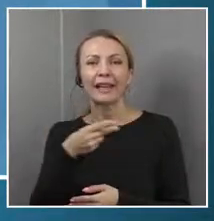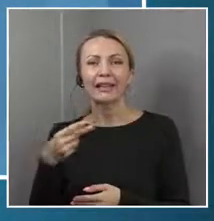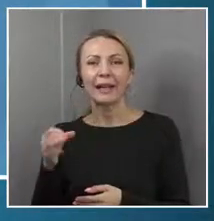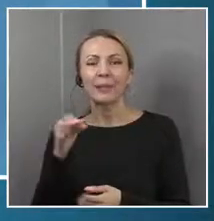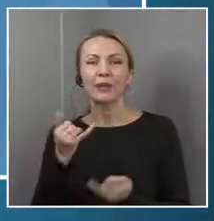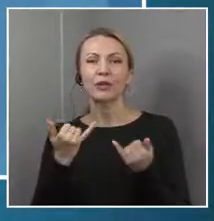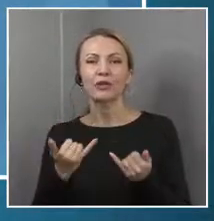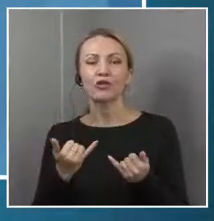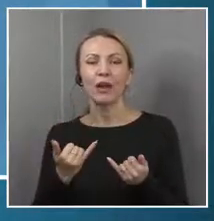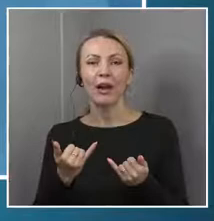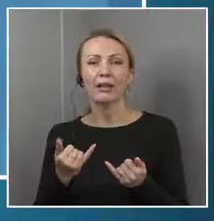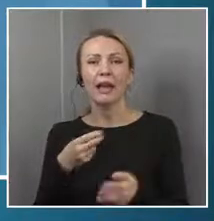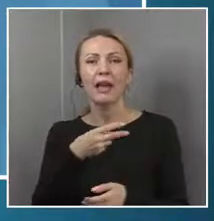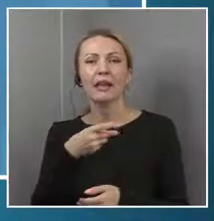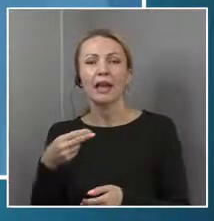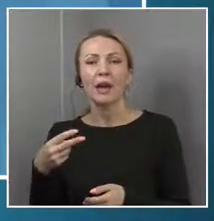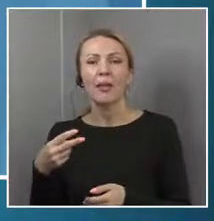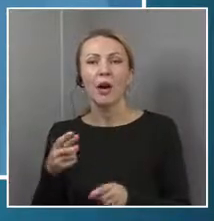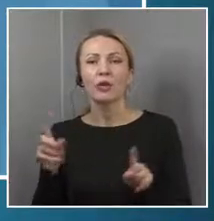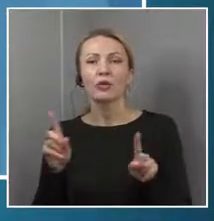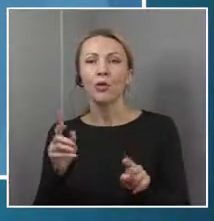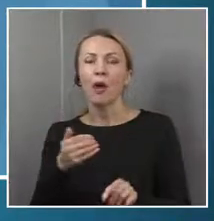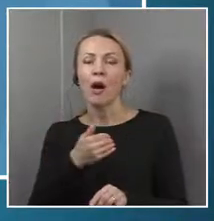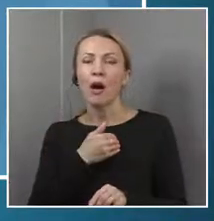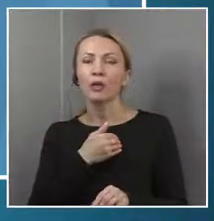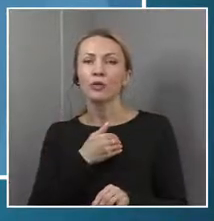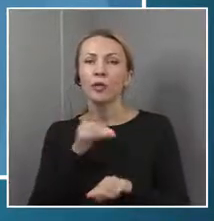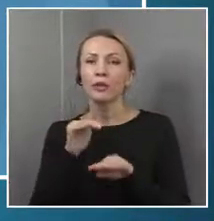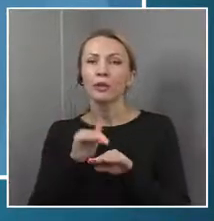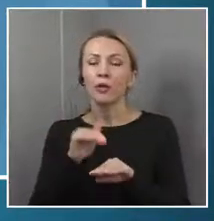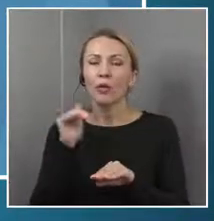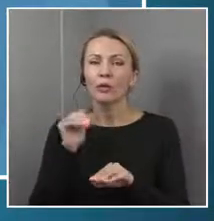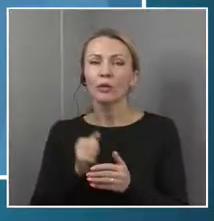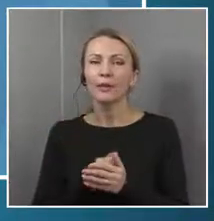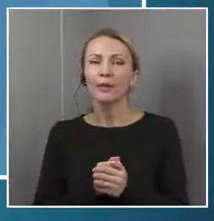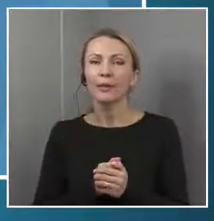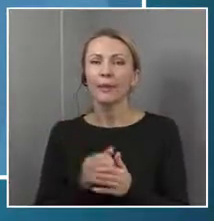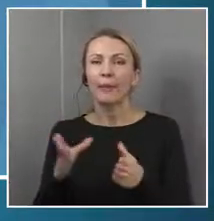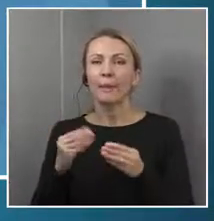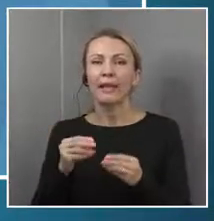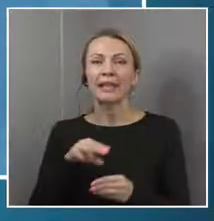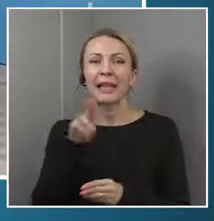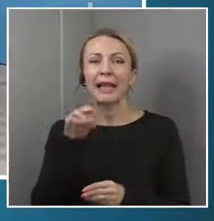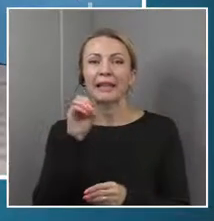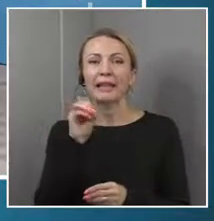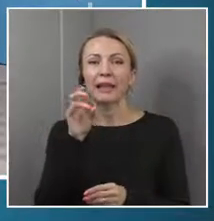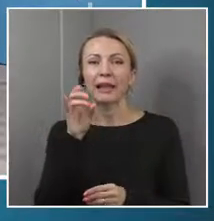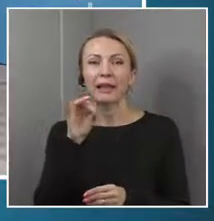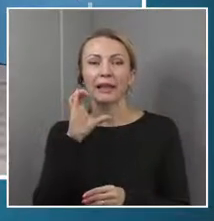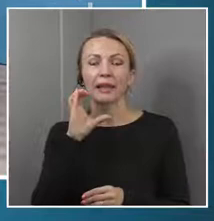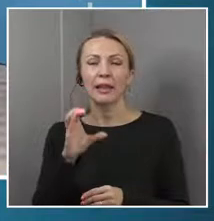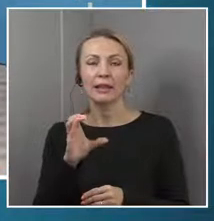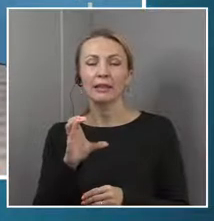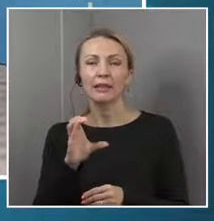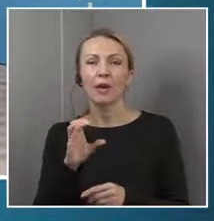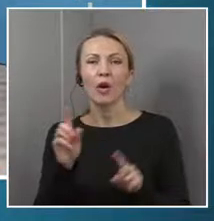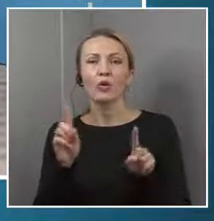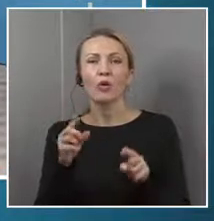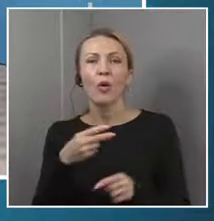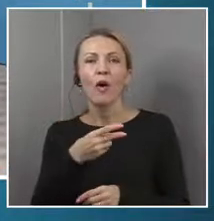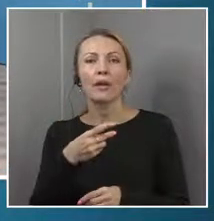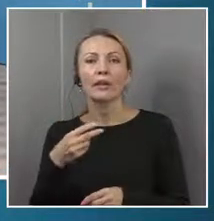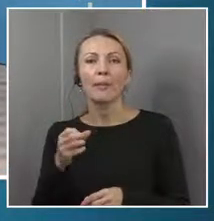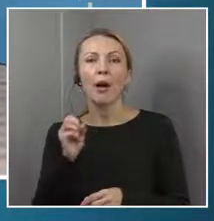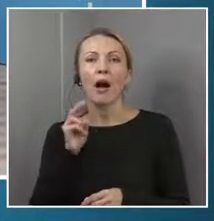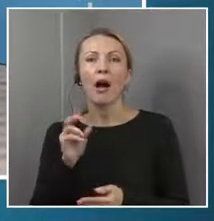lot of interesting topics to cover. And one of such topics is the one Denis is going to share